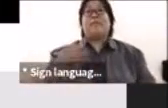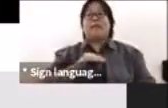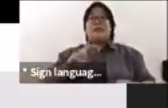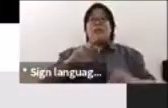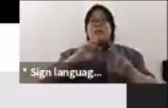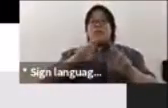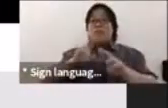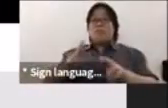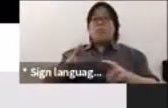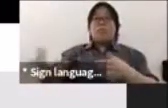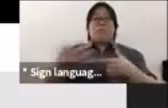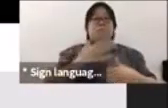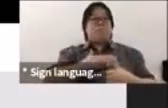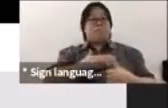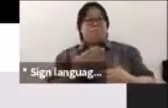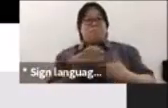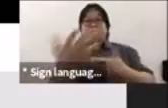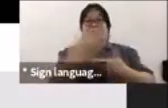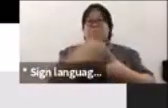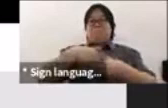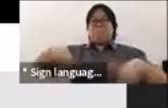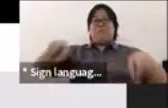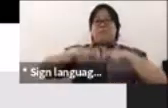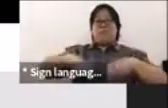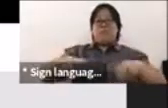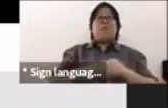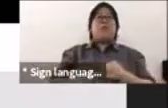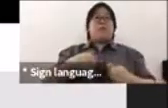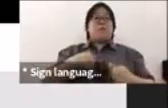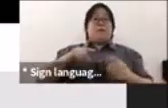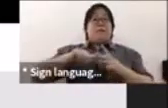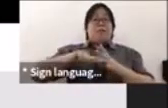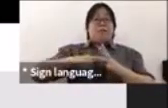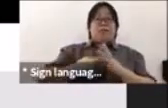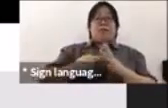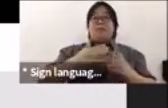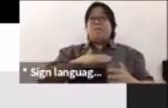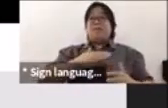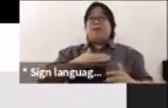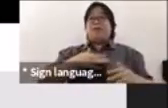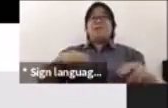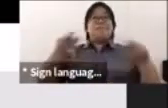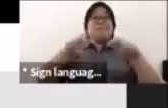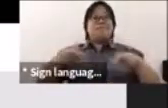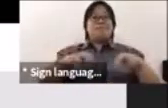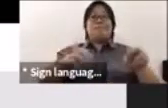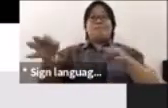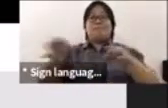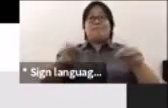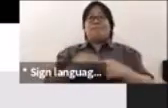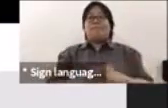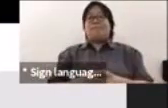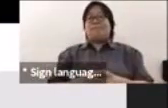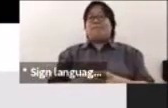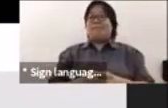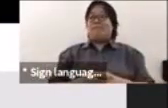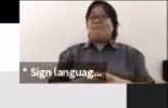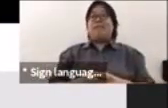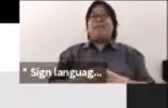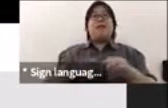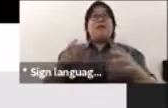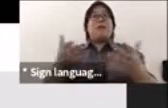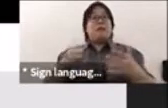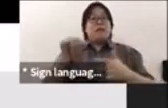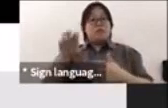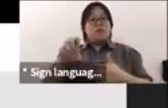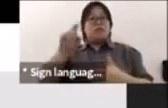voluntarily take part in this. So with that, I want to start my study, and the title of the study is that does the issue